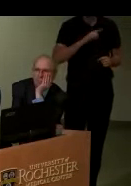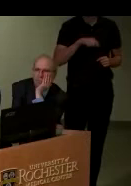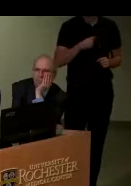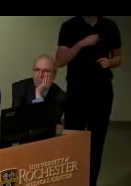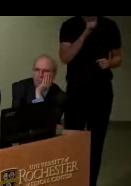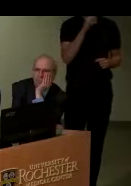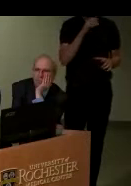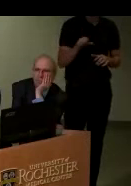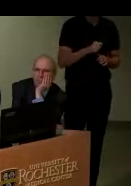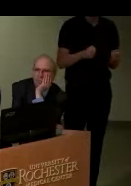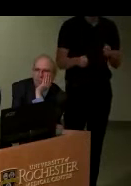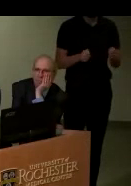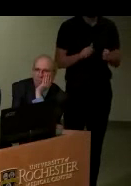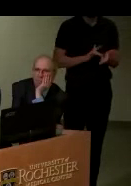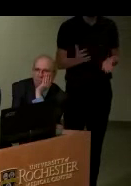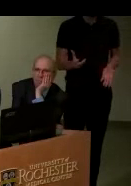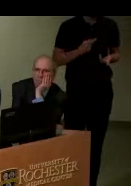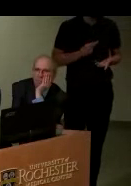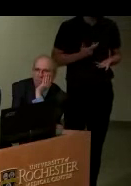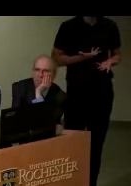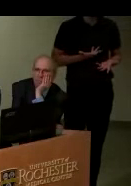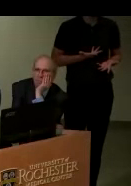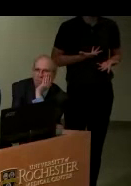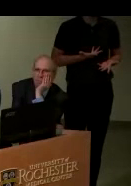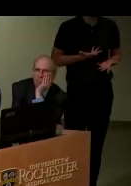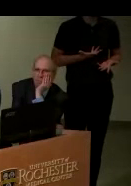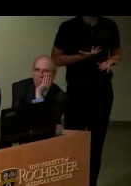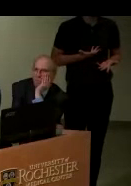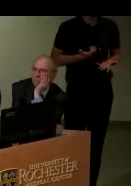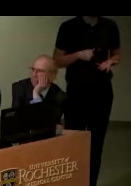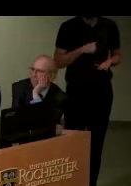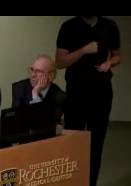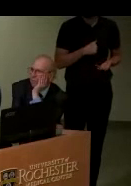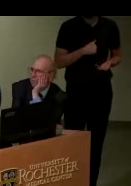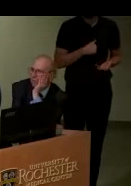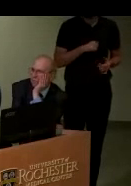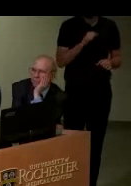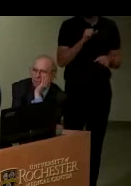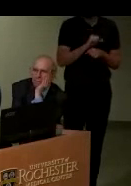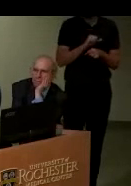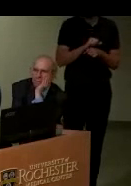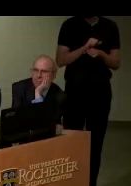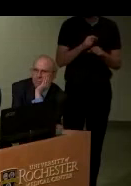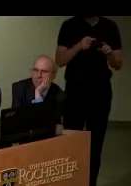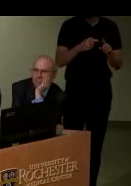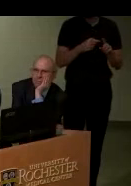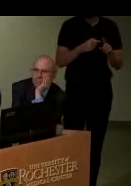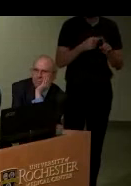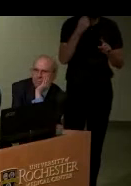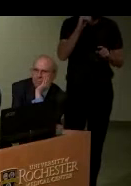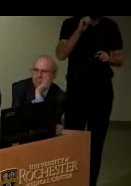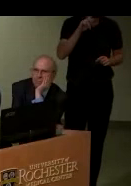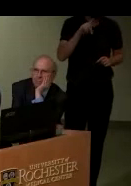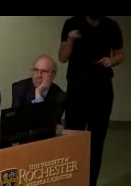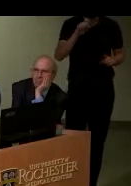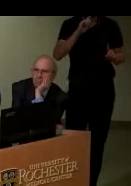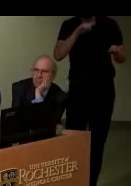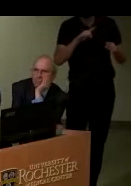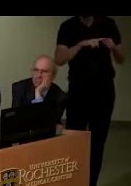taken control of medicine back. I mean, we're working for Mark, and he's got to answer to the